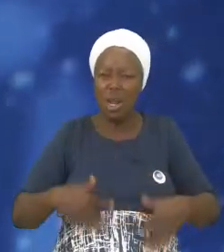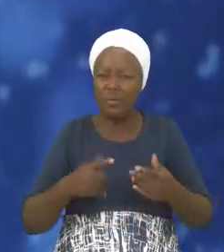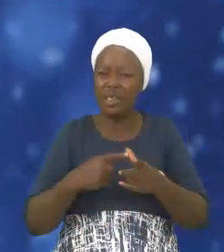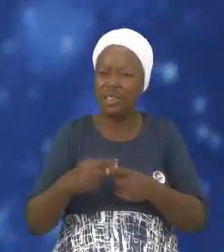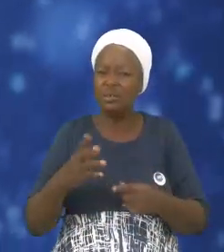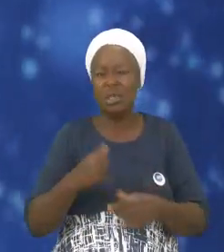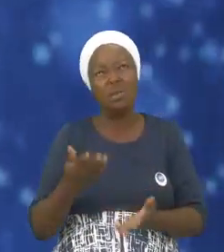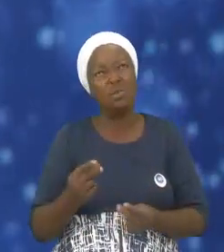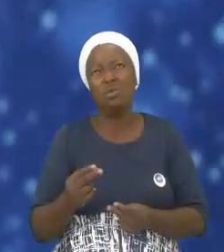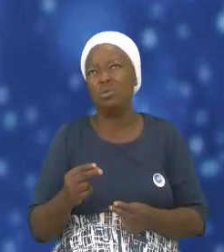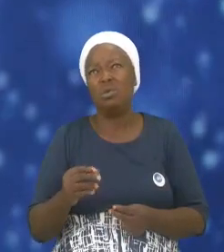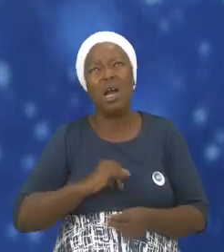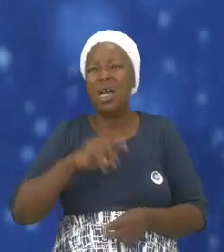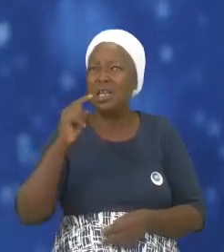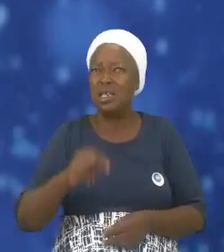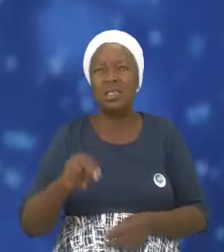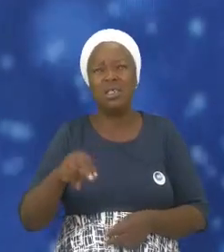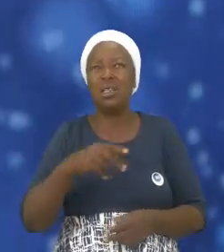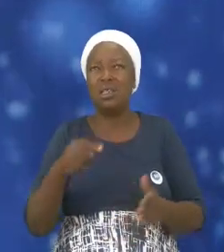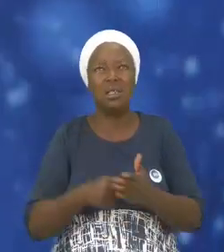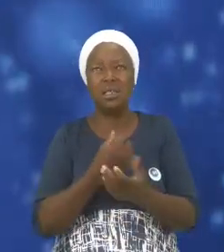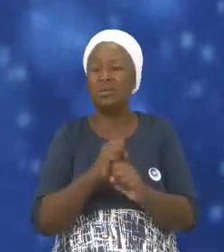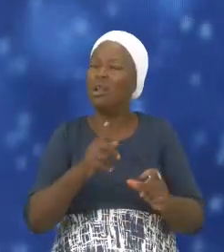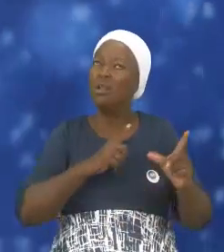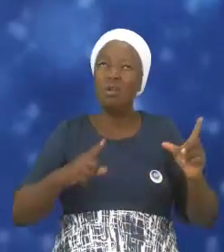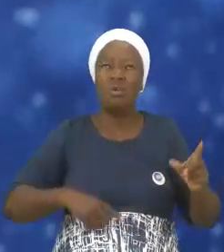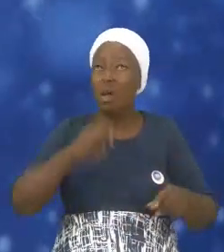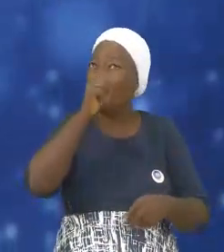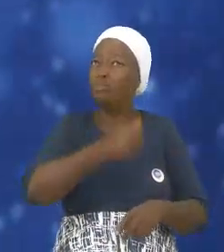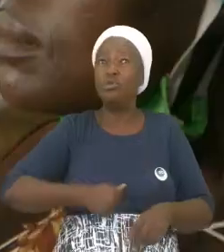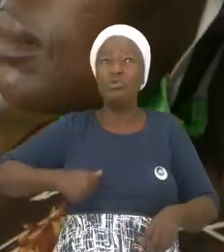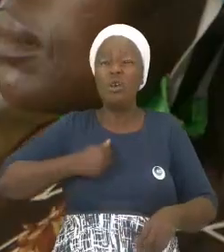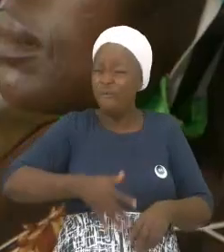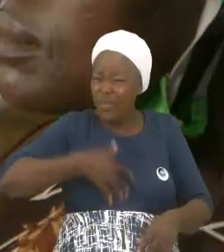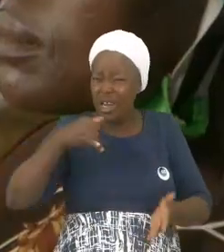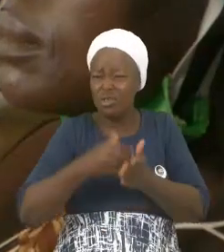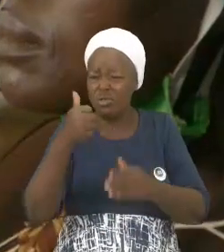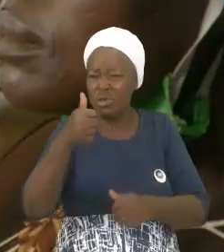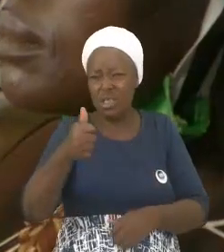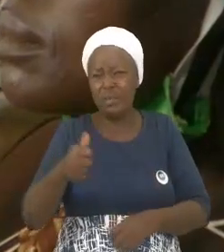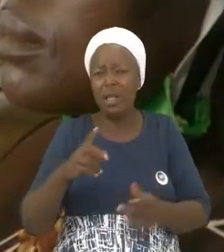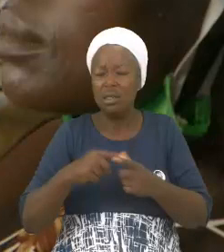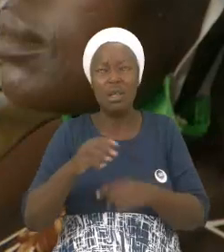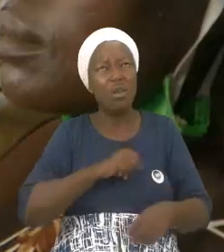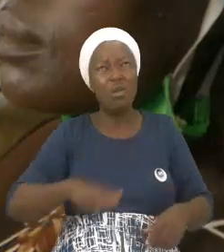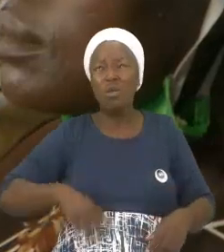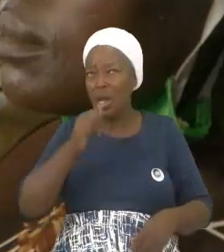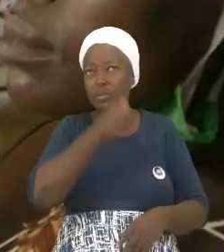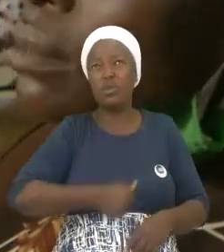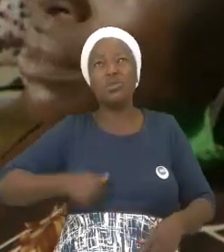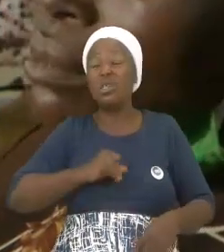say, Lord, I turn. Lord, I repent. Lord, I give up my evil way. He